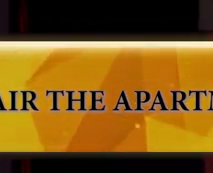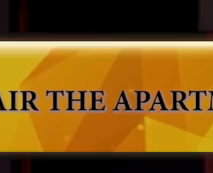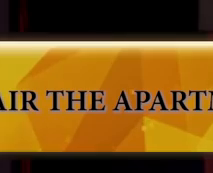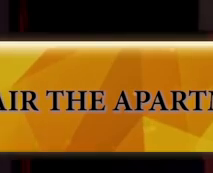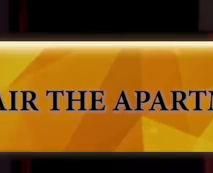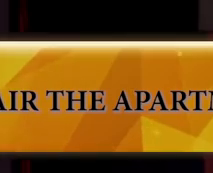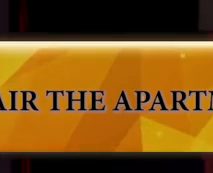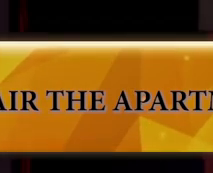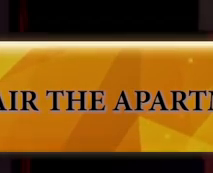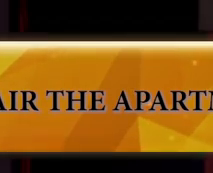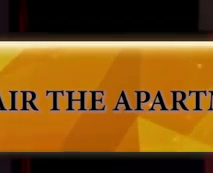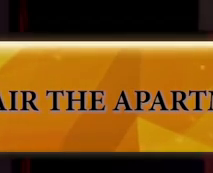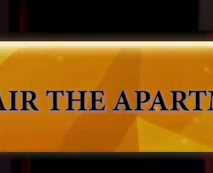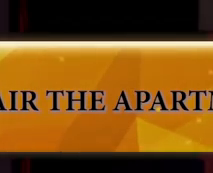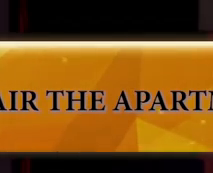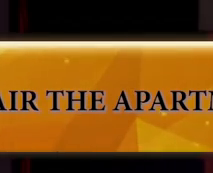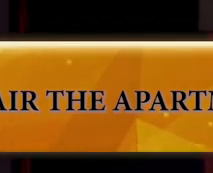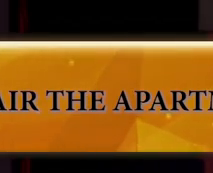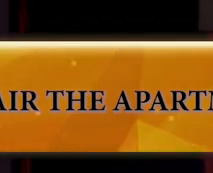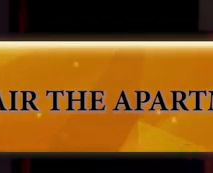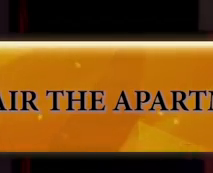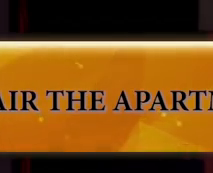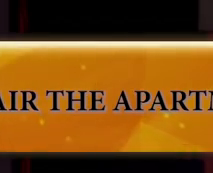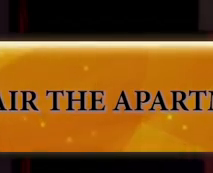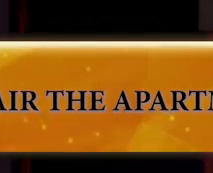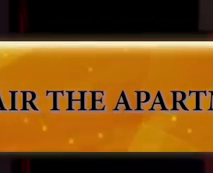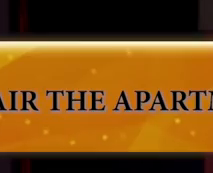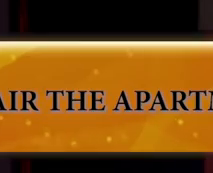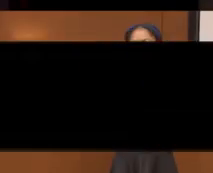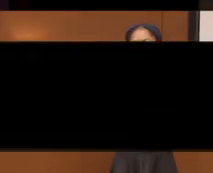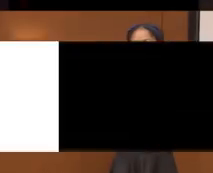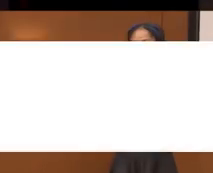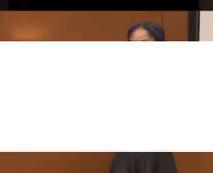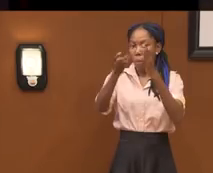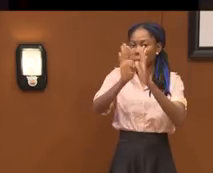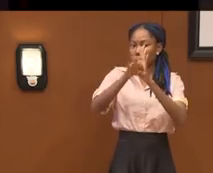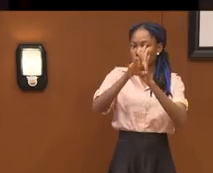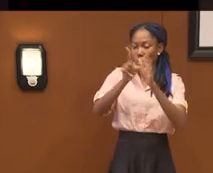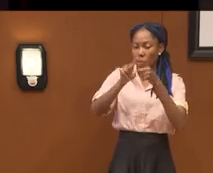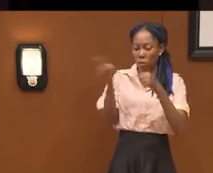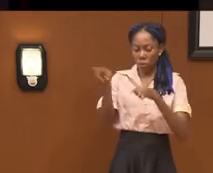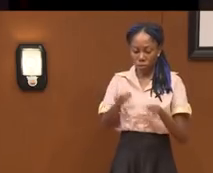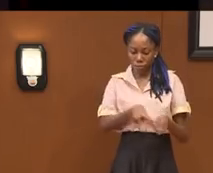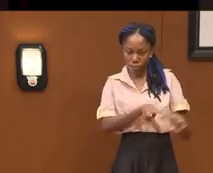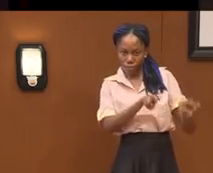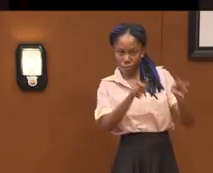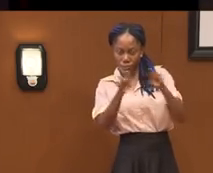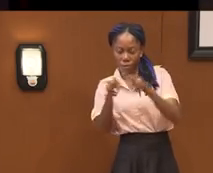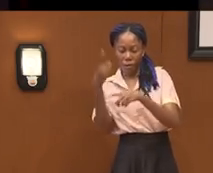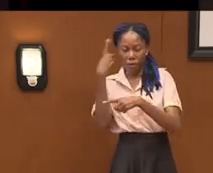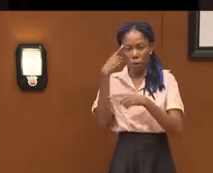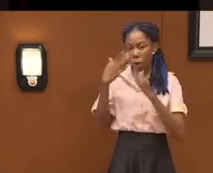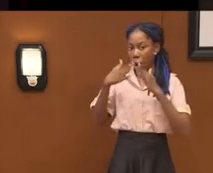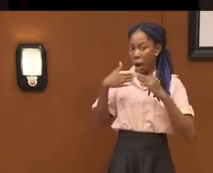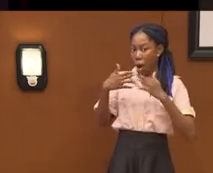John, he never opened the gate for me to see the apartment, even before I made